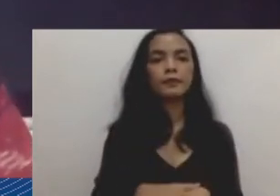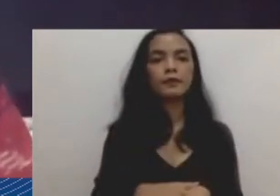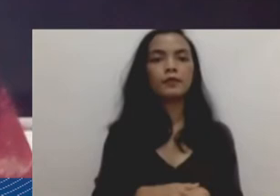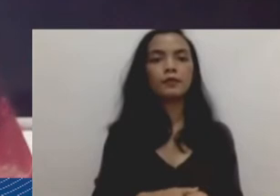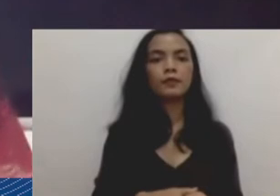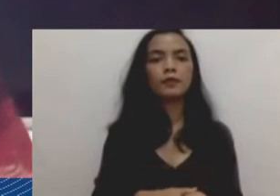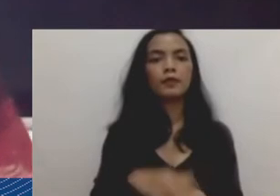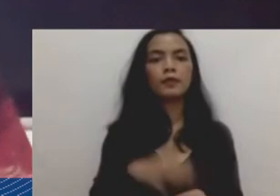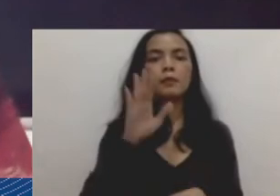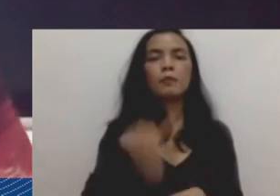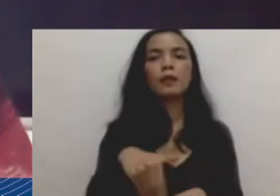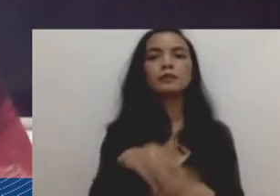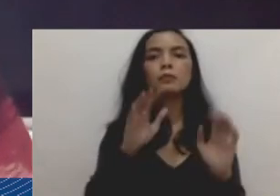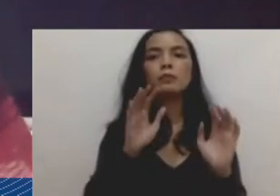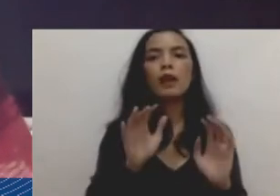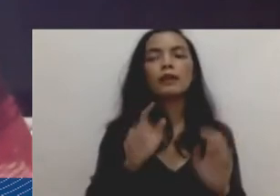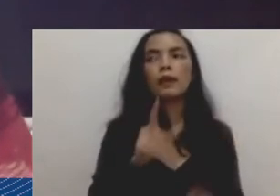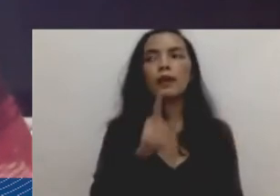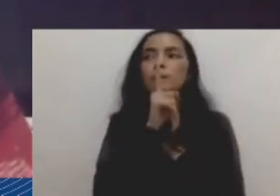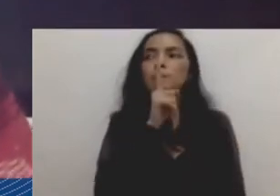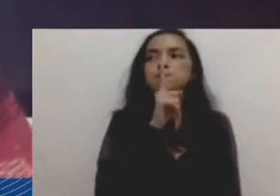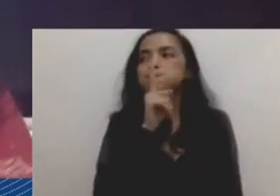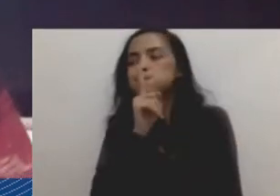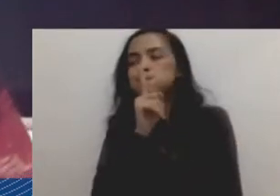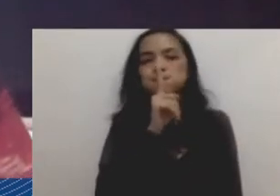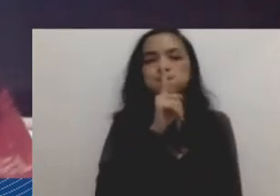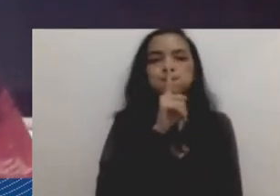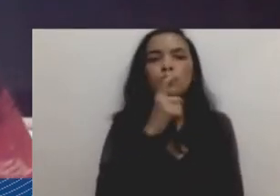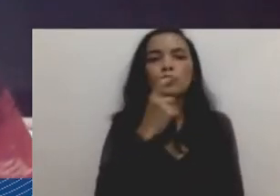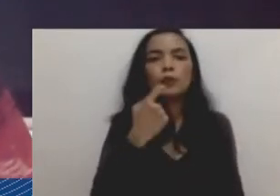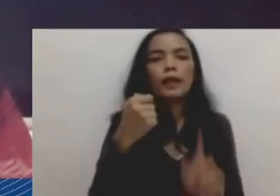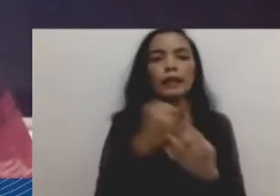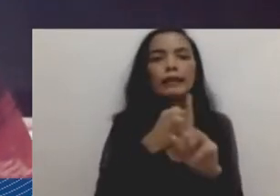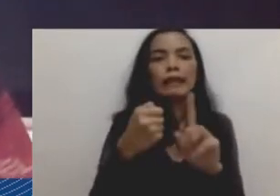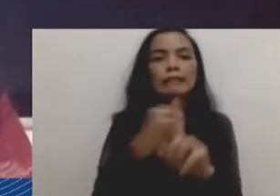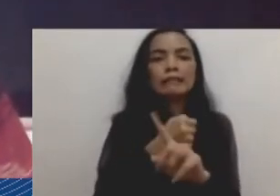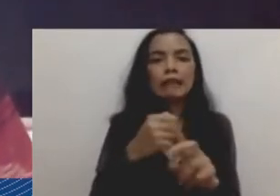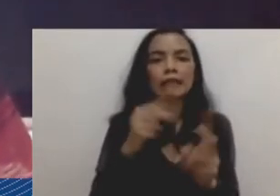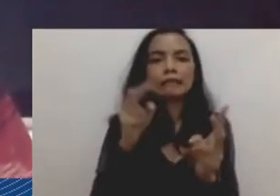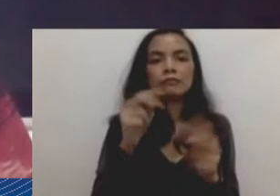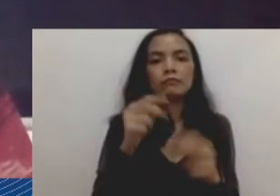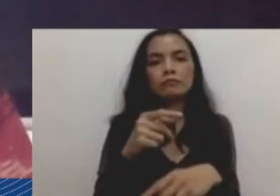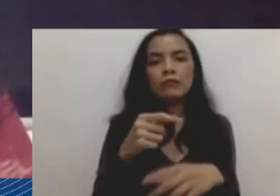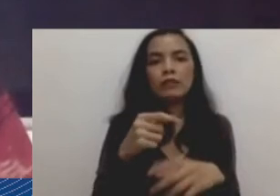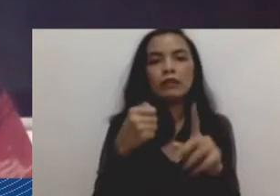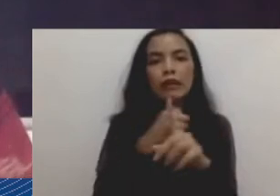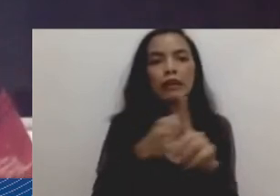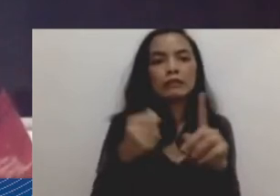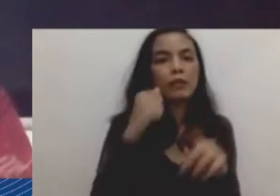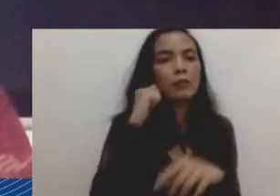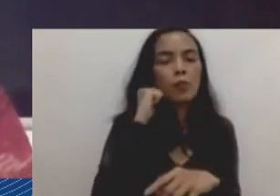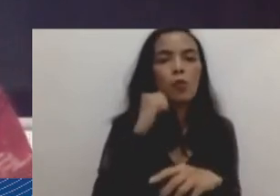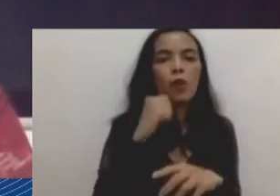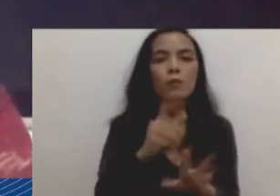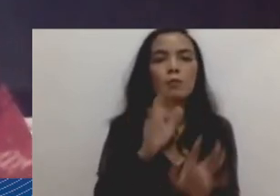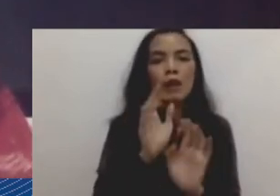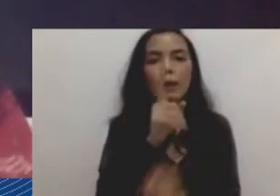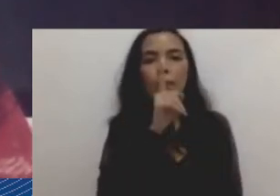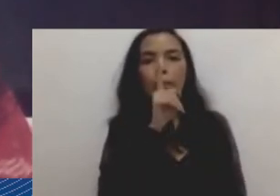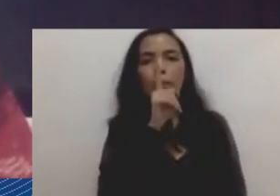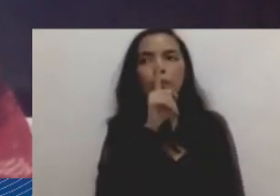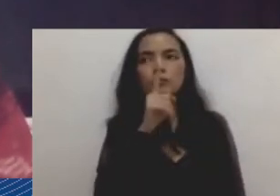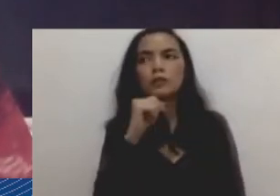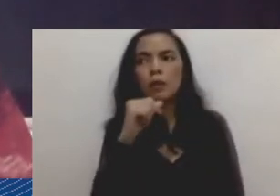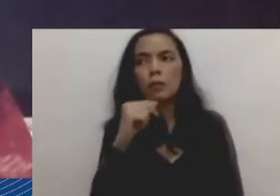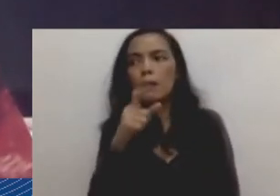of silence on the this gender-based violence on the policymakers and also the victims themselves,